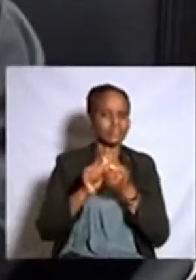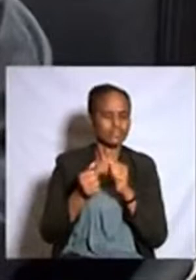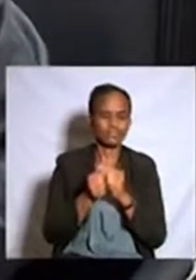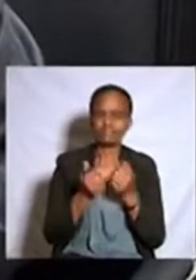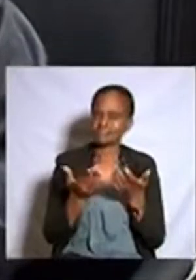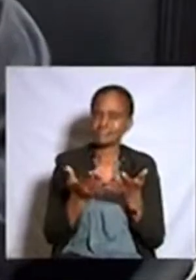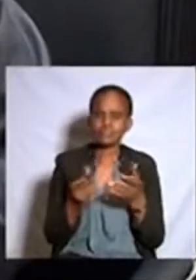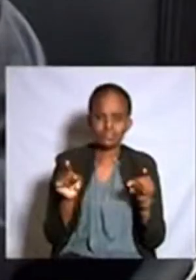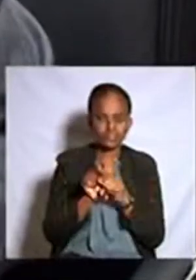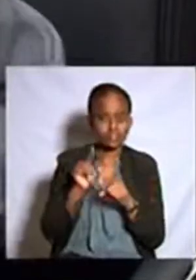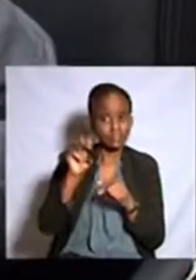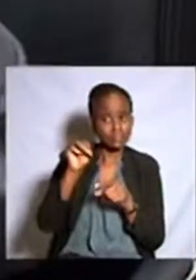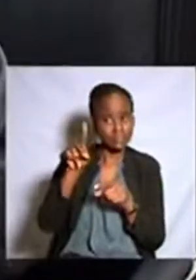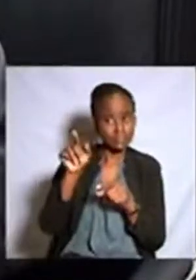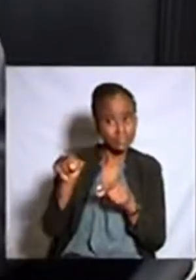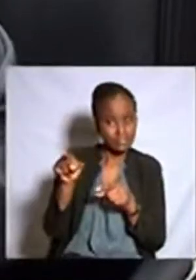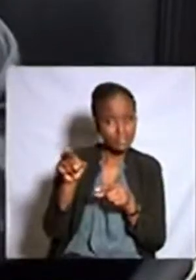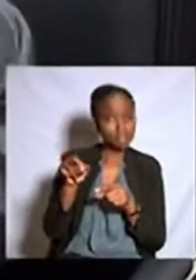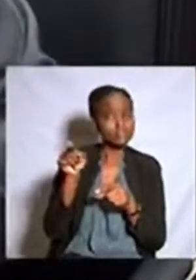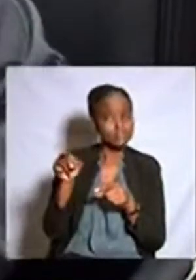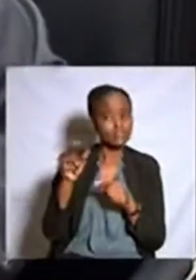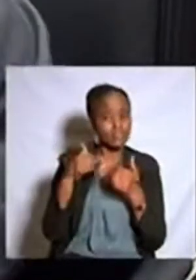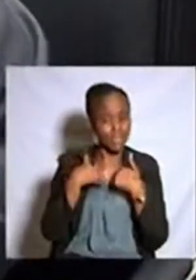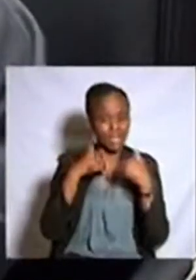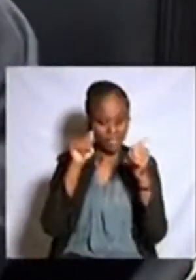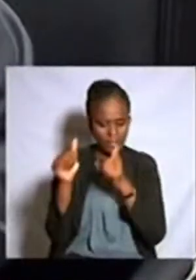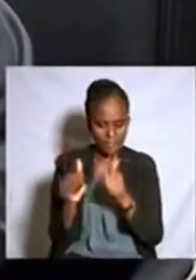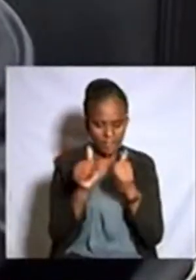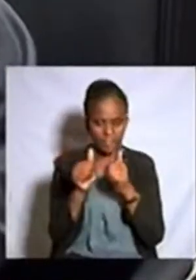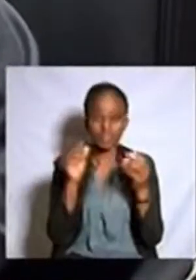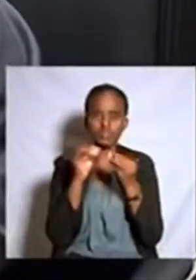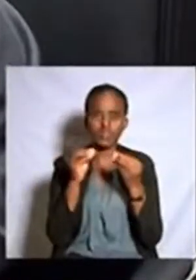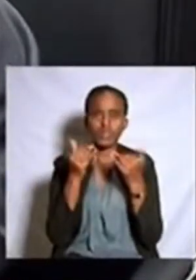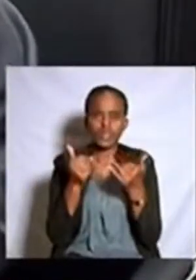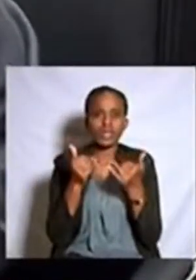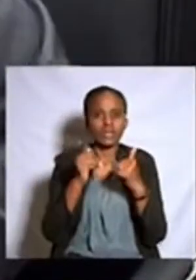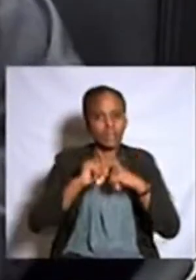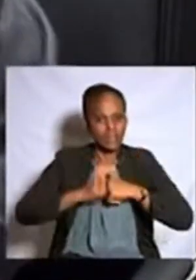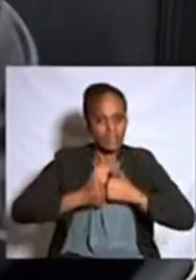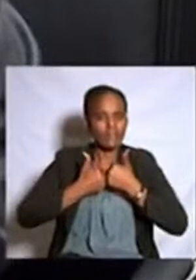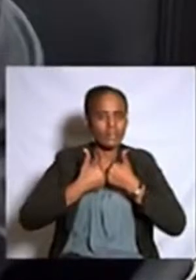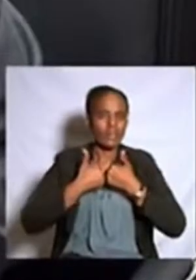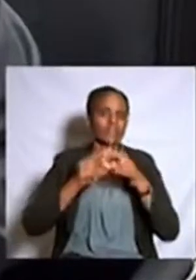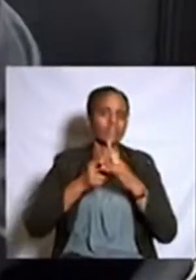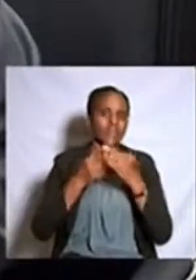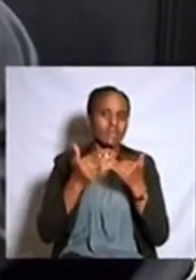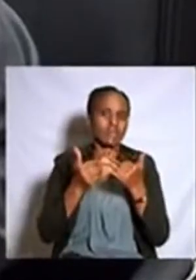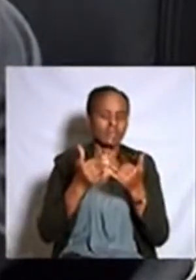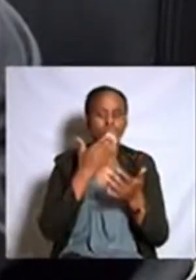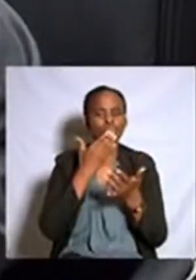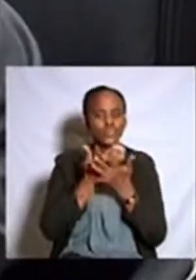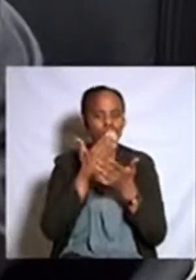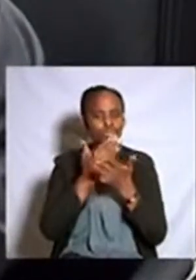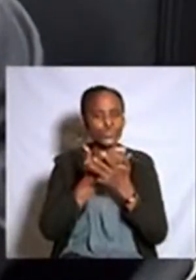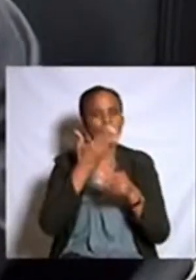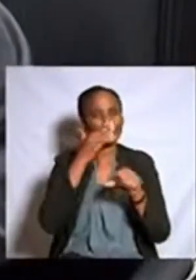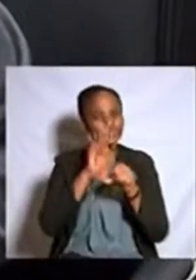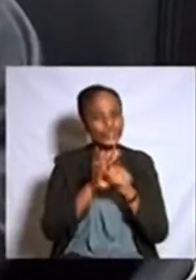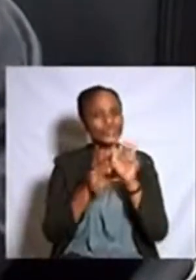And MD, it looks like there's quite a lot of activity now. It looks like we have started on a reasonably promising